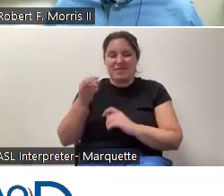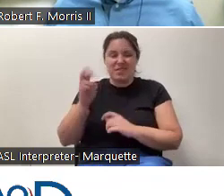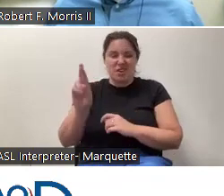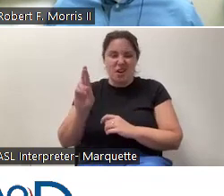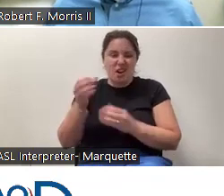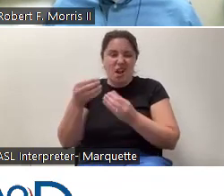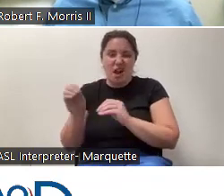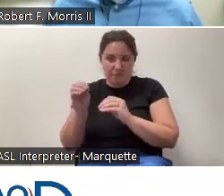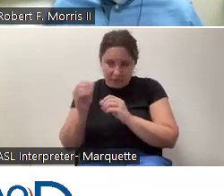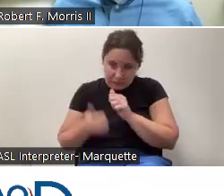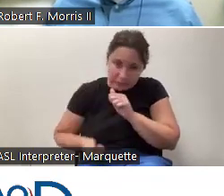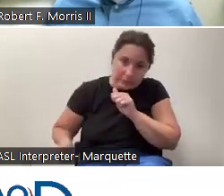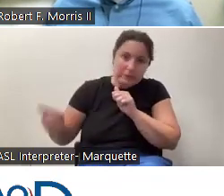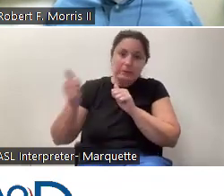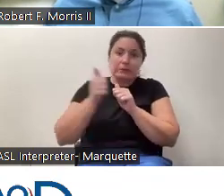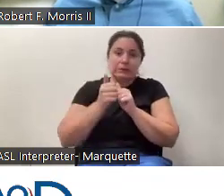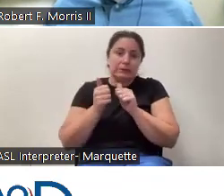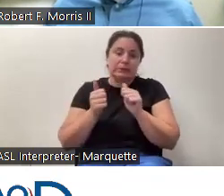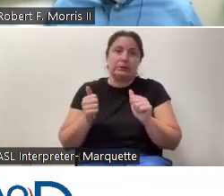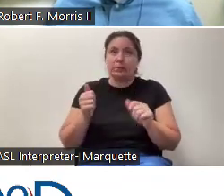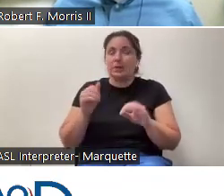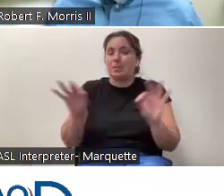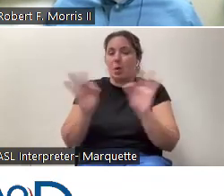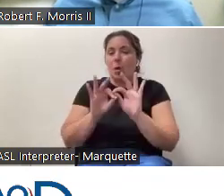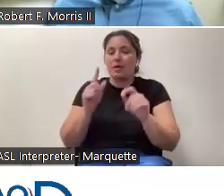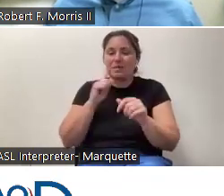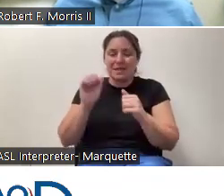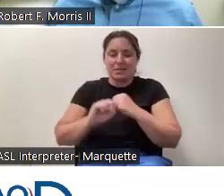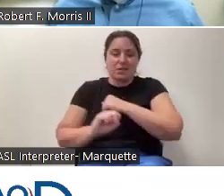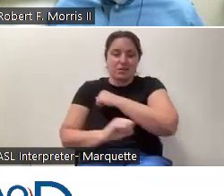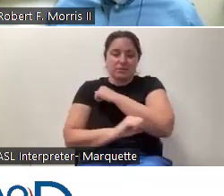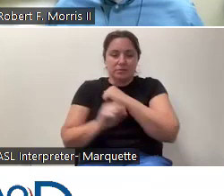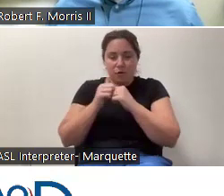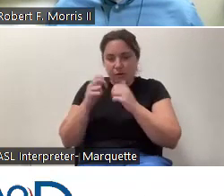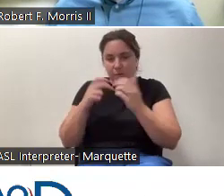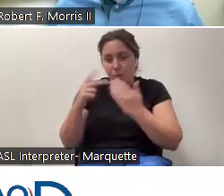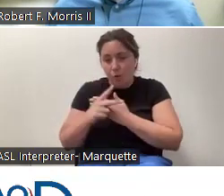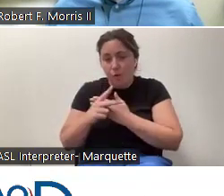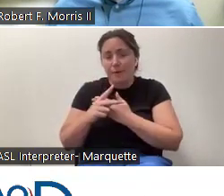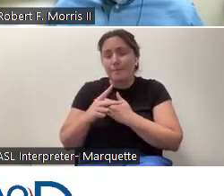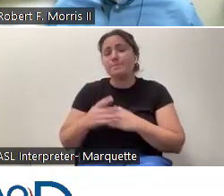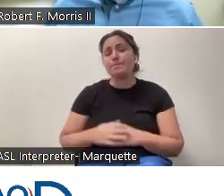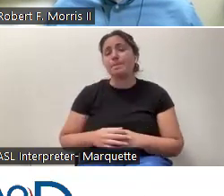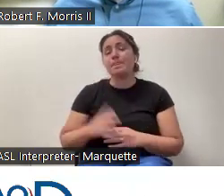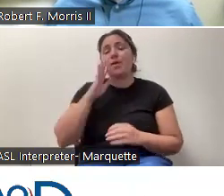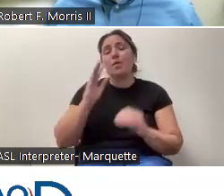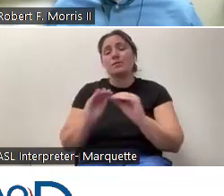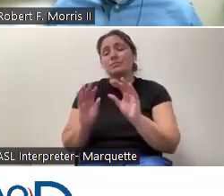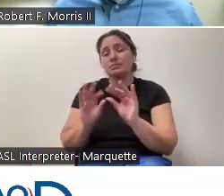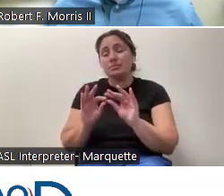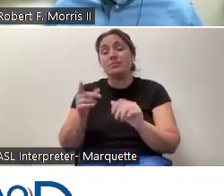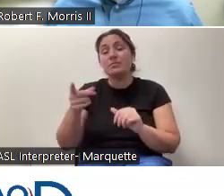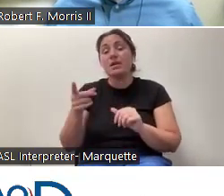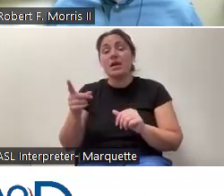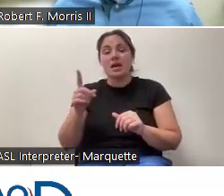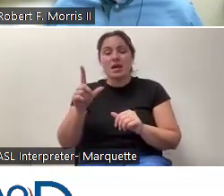most important just because that's kind of the base of our program. And I did just want to clarify, Lindsay